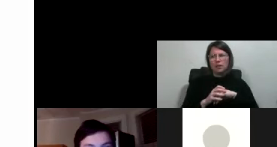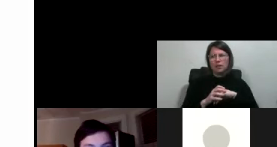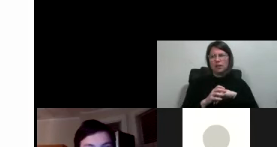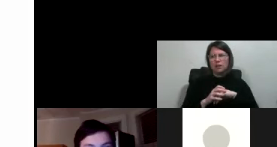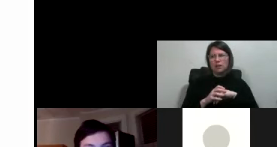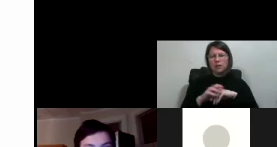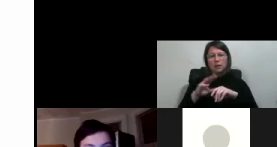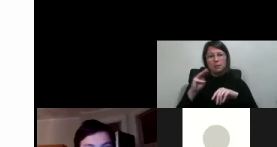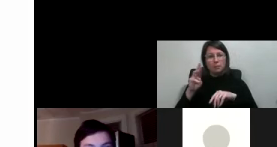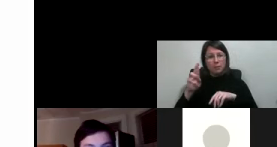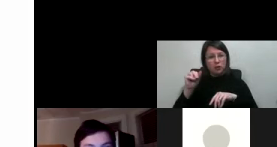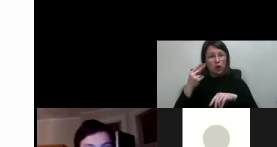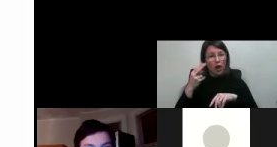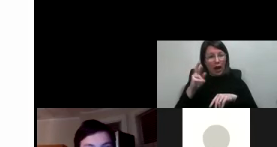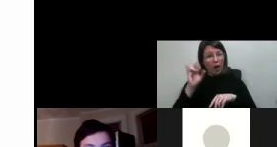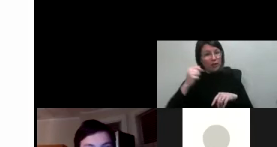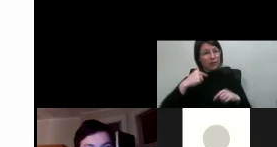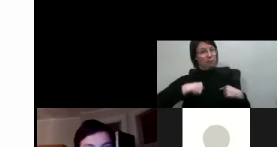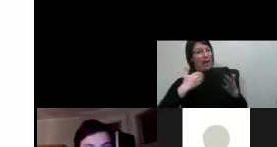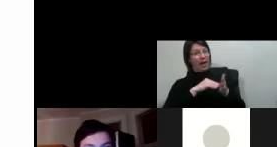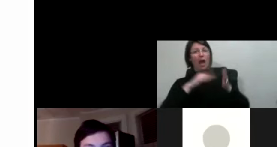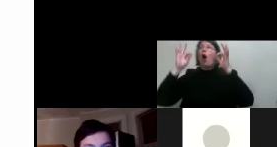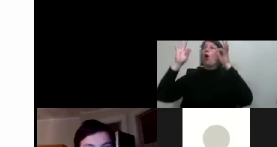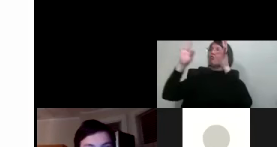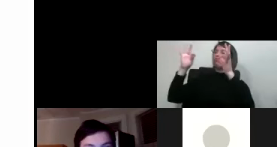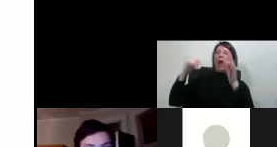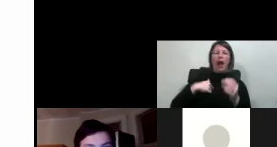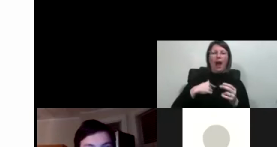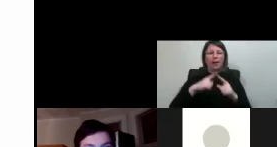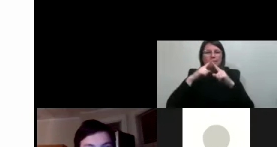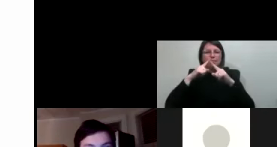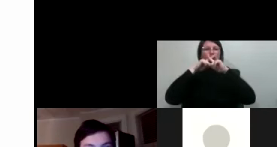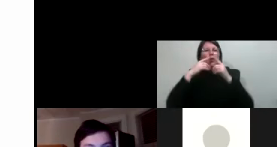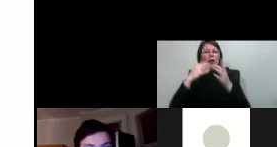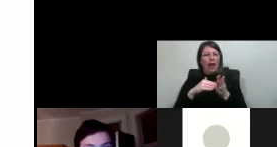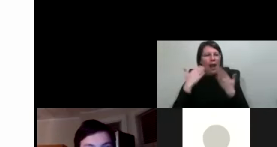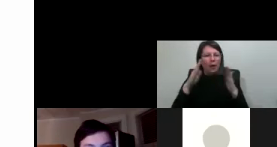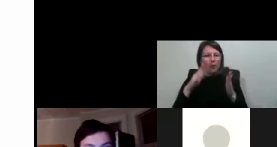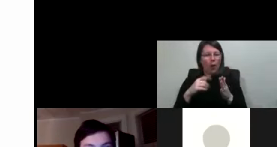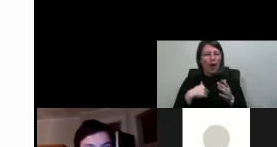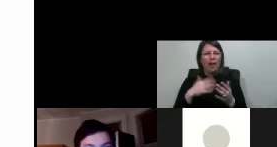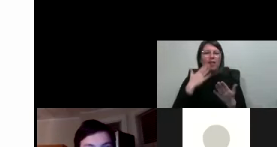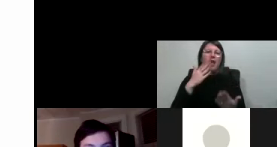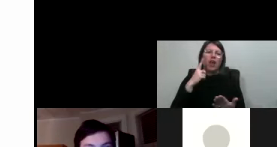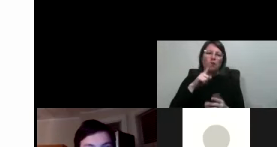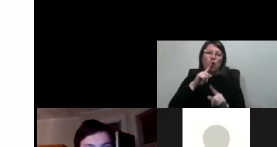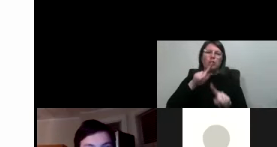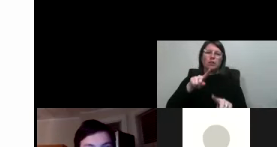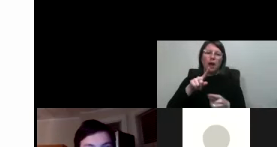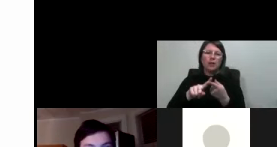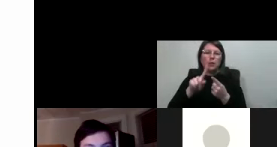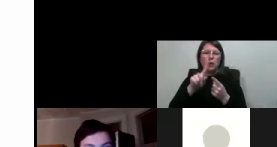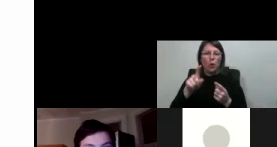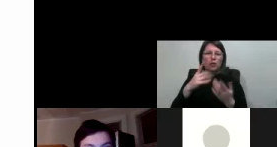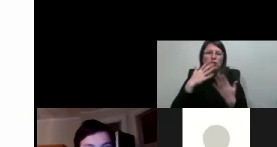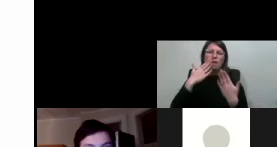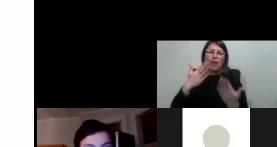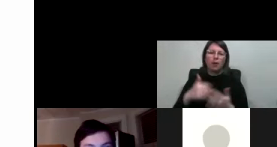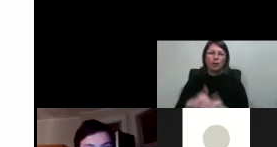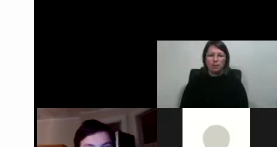Mr. Harris? That's me again. Yep. I got muted before. Right, that's why I couldn't happened. say. Thanks for answering the question. Yeah. Thank you. Yeah.